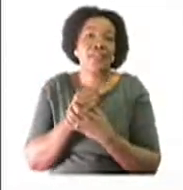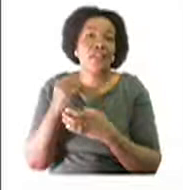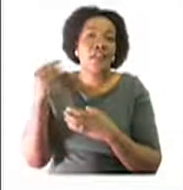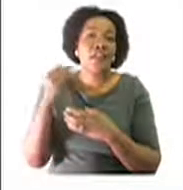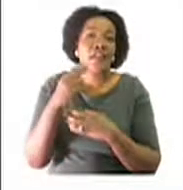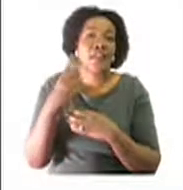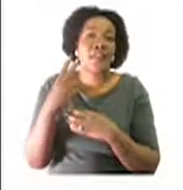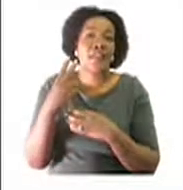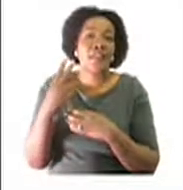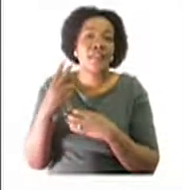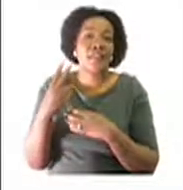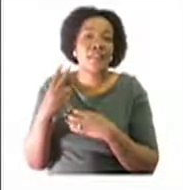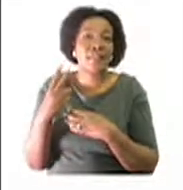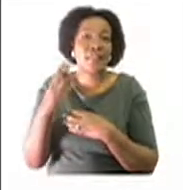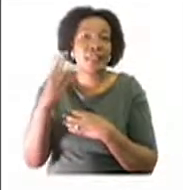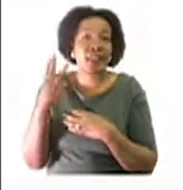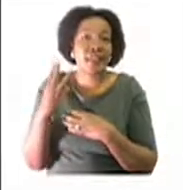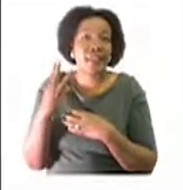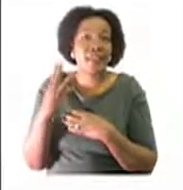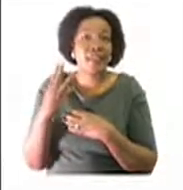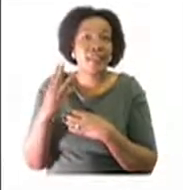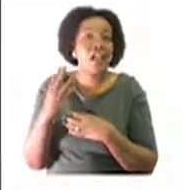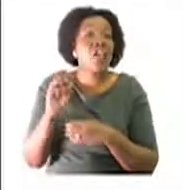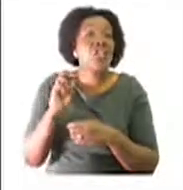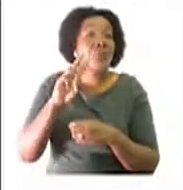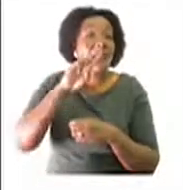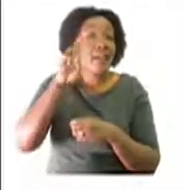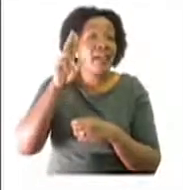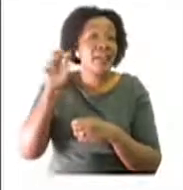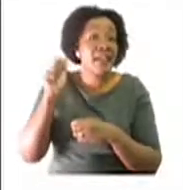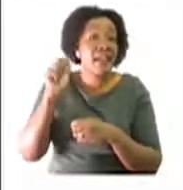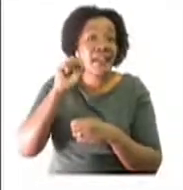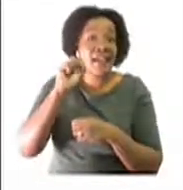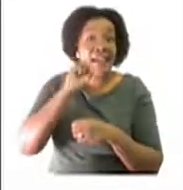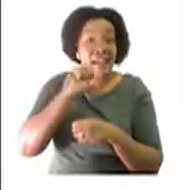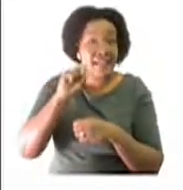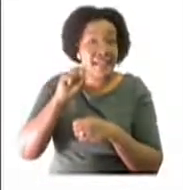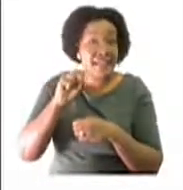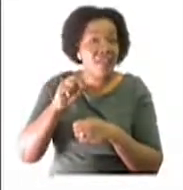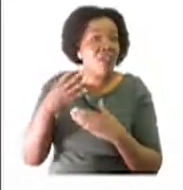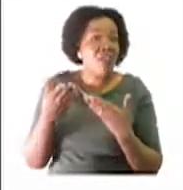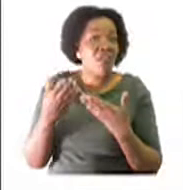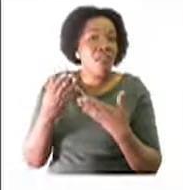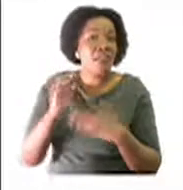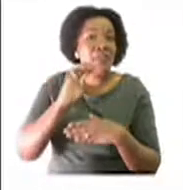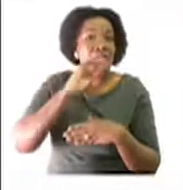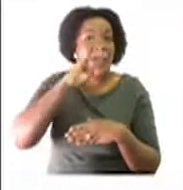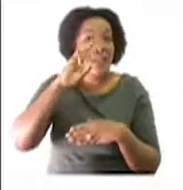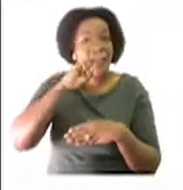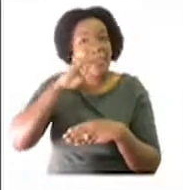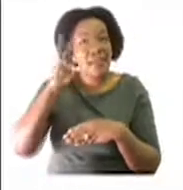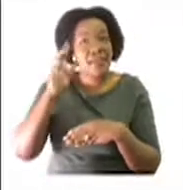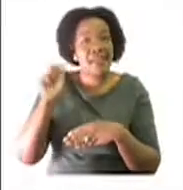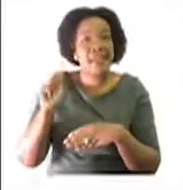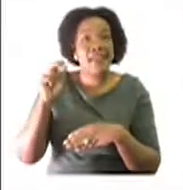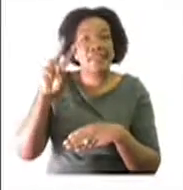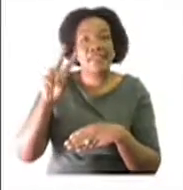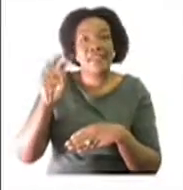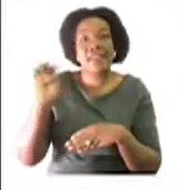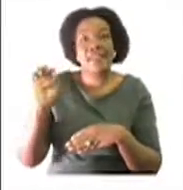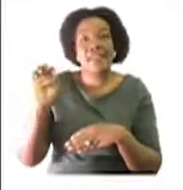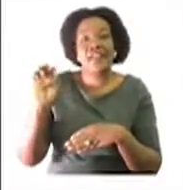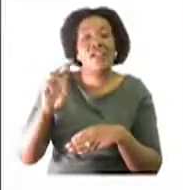has, have, and had. Now in our previous lessons, we have learned about